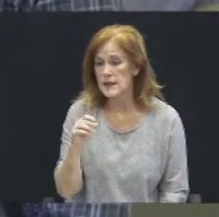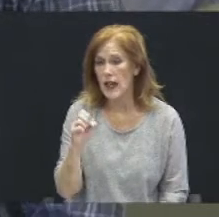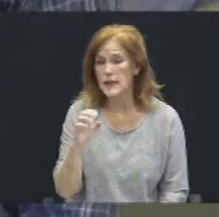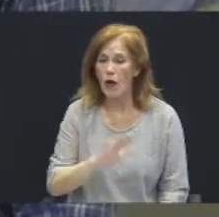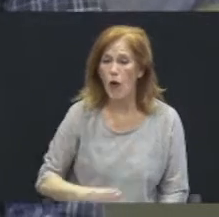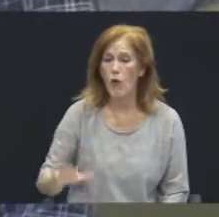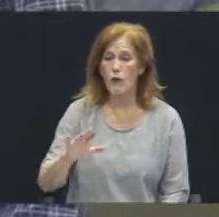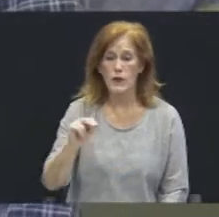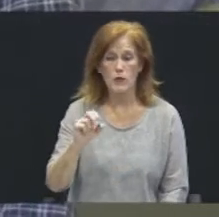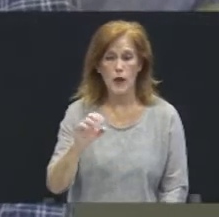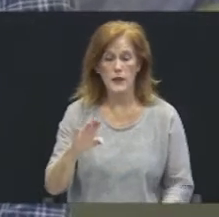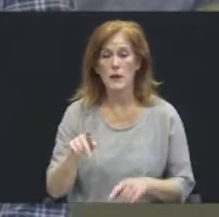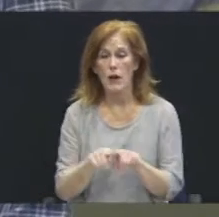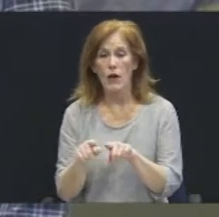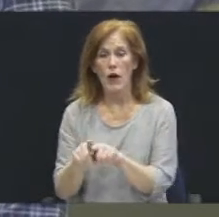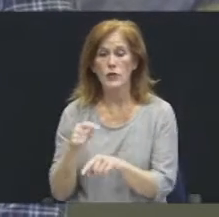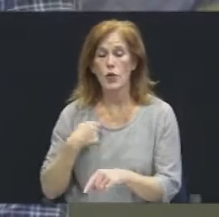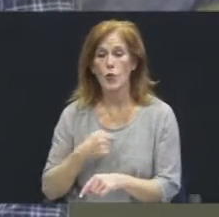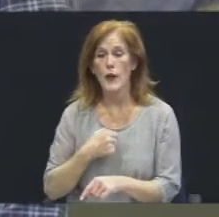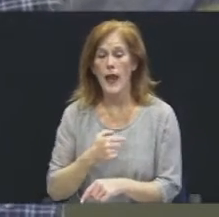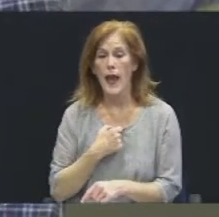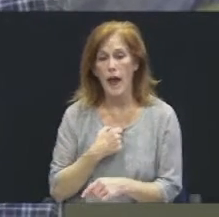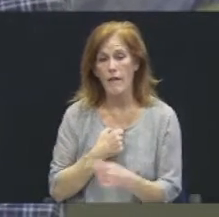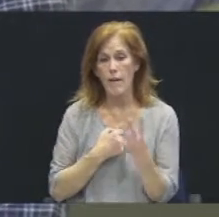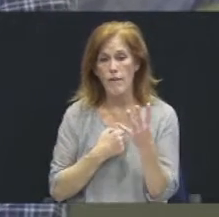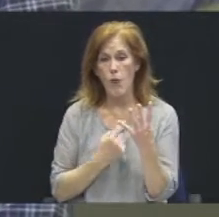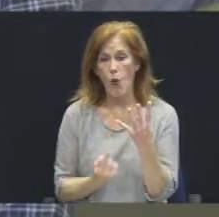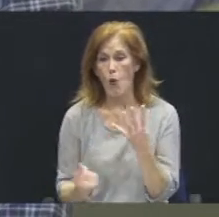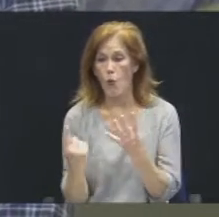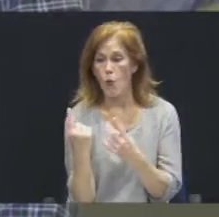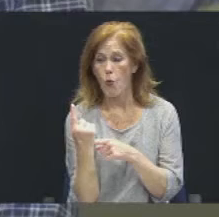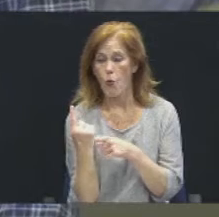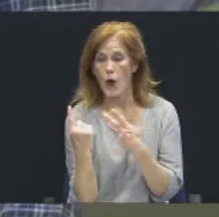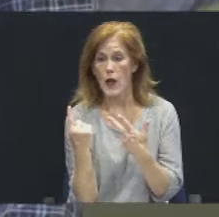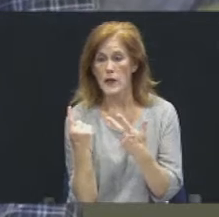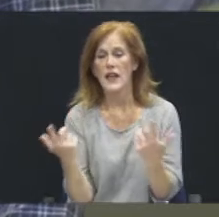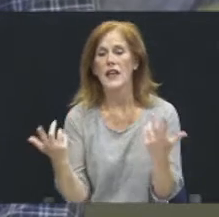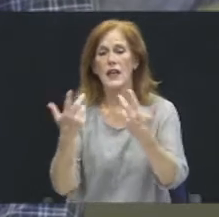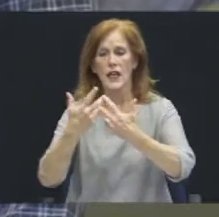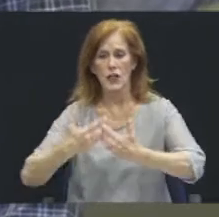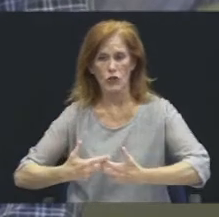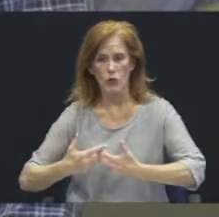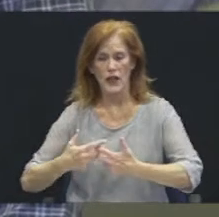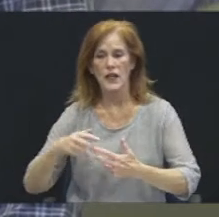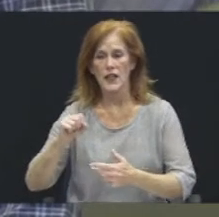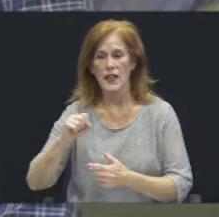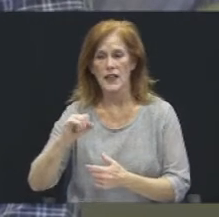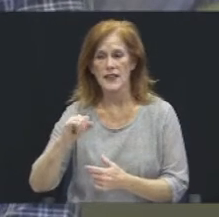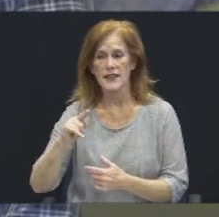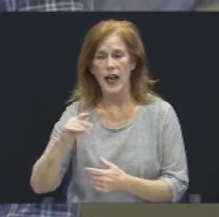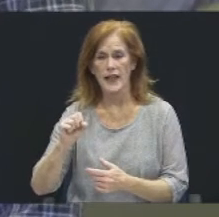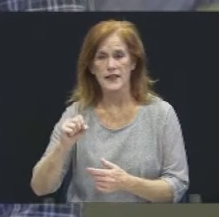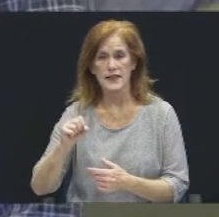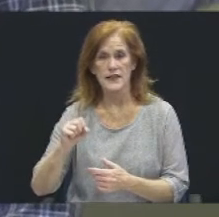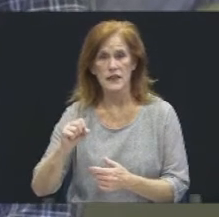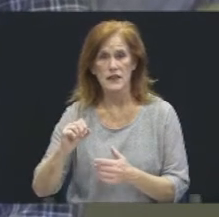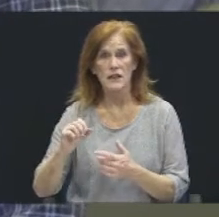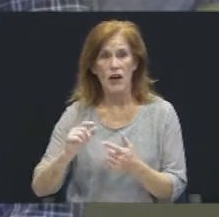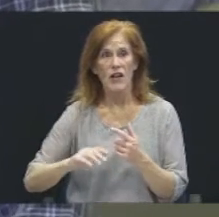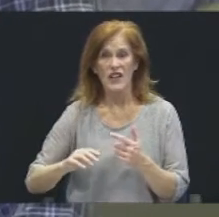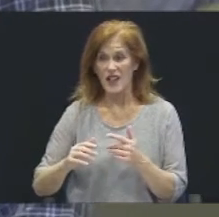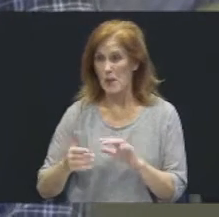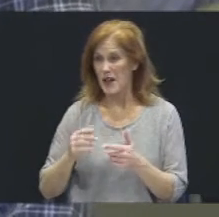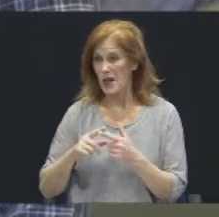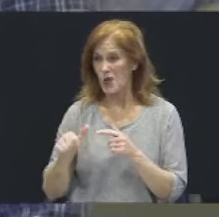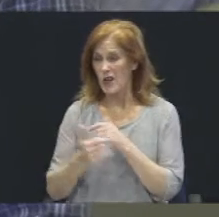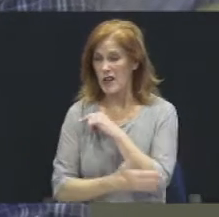Nebraska. We also have one of 4 integrated sites in the country, which are